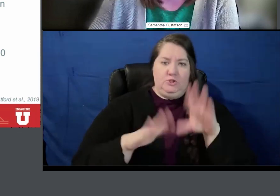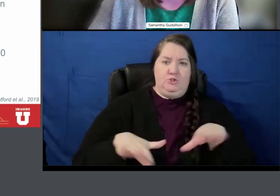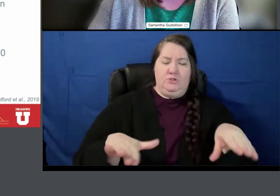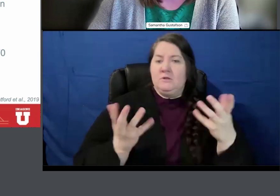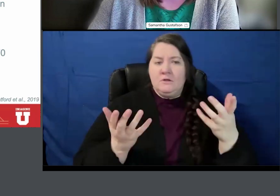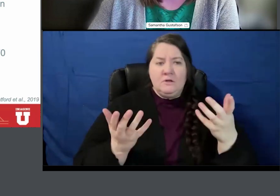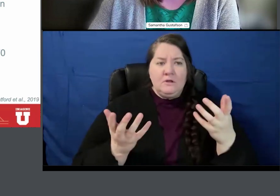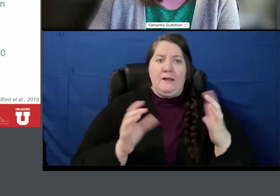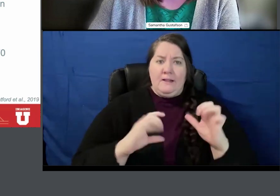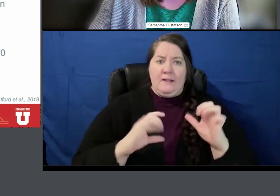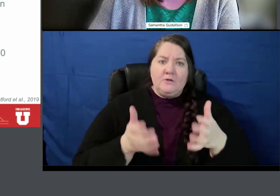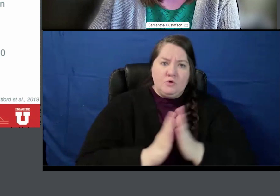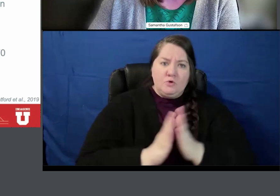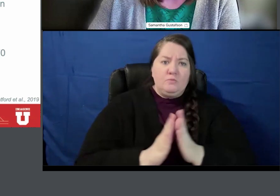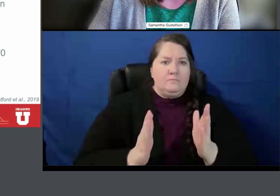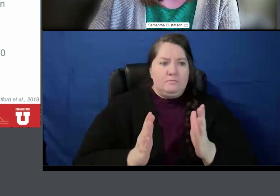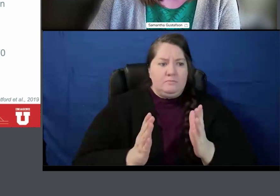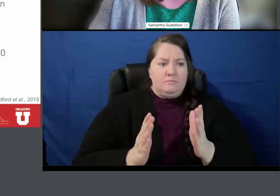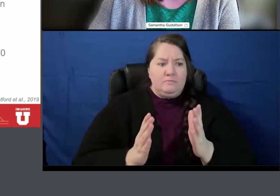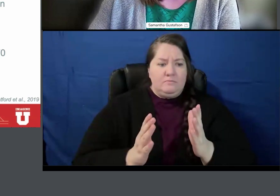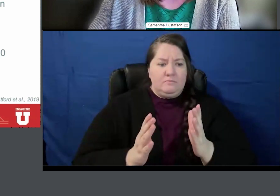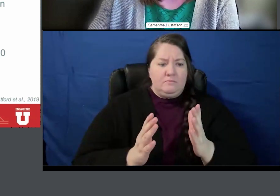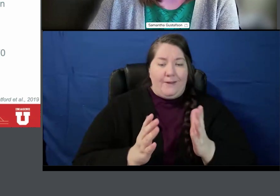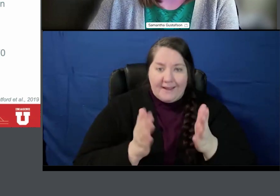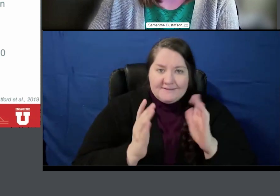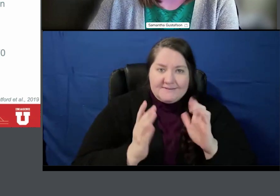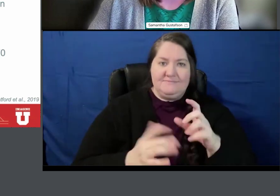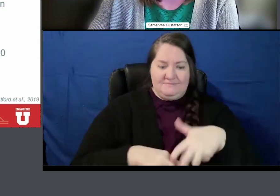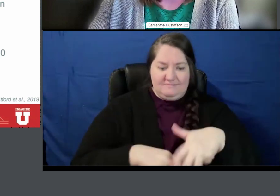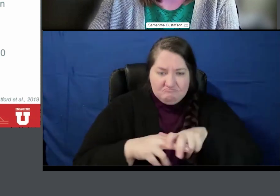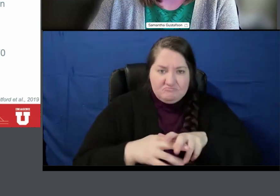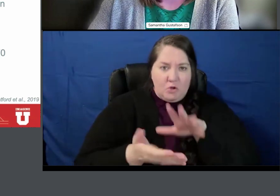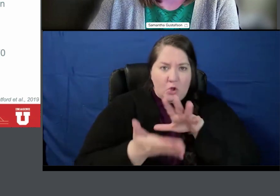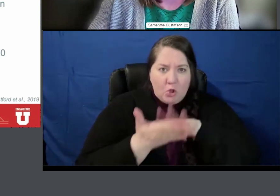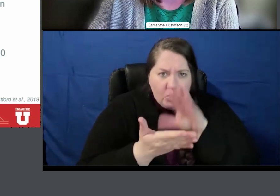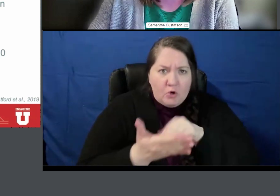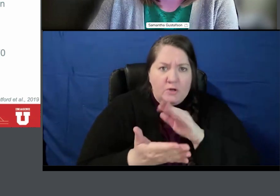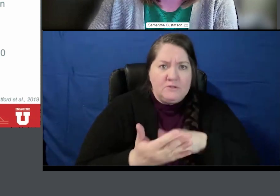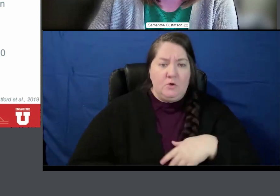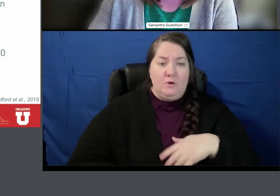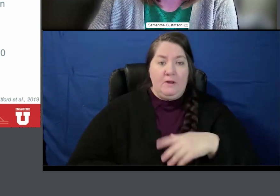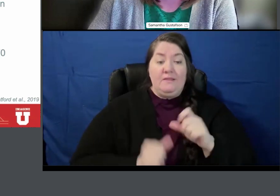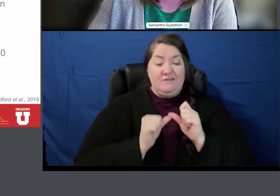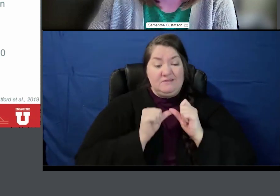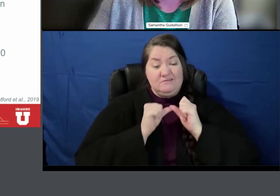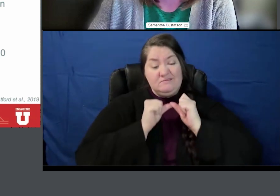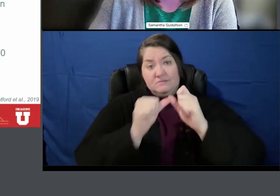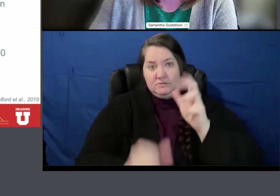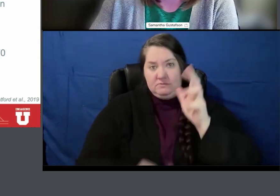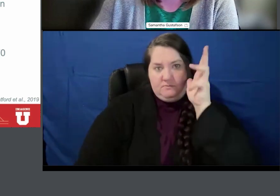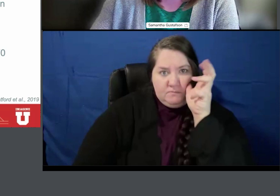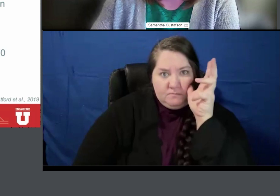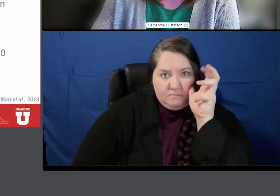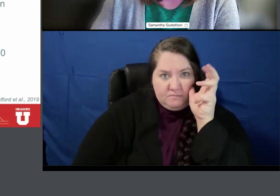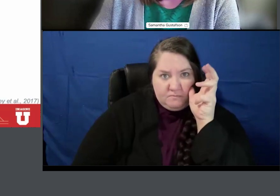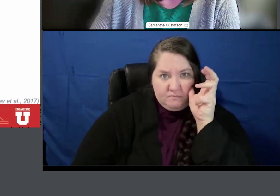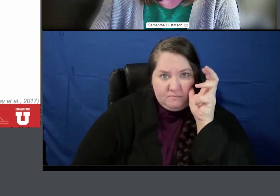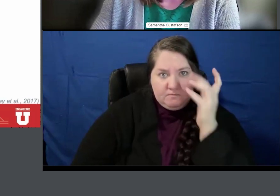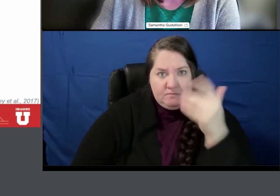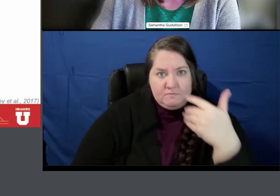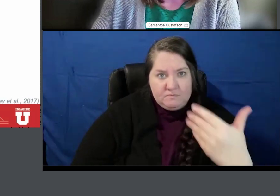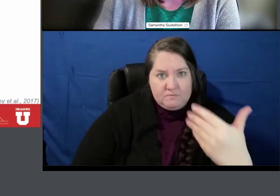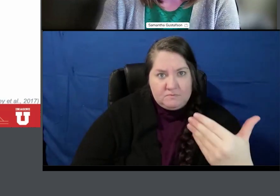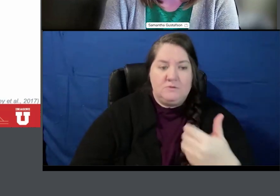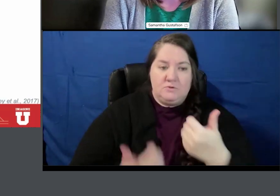we're asking them to sit there and learn, and they're doing a lot of sustained listening in these noisy environments.